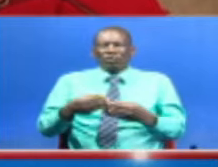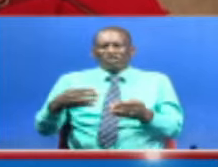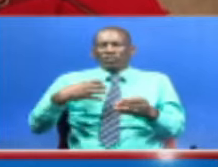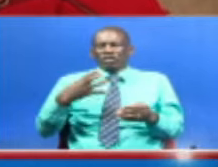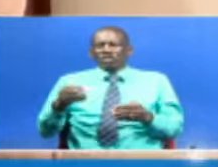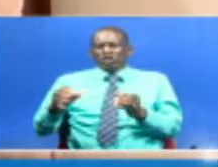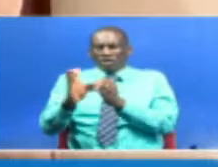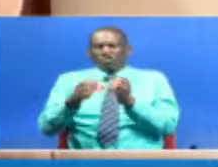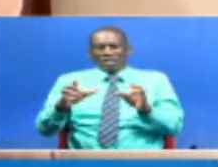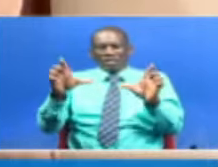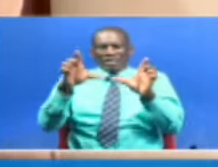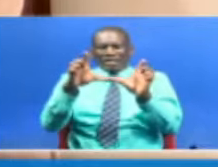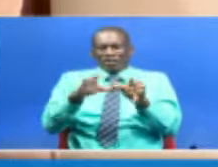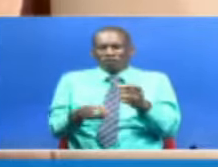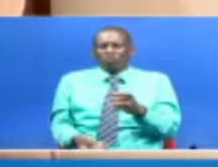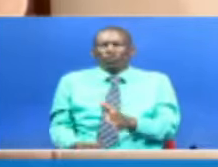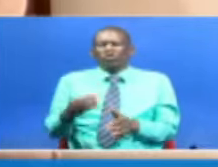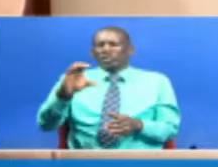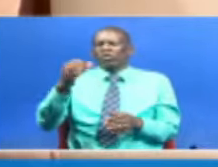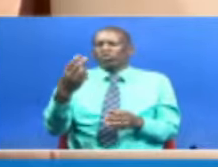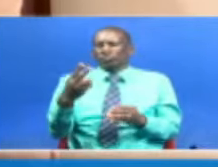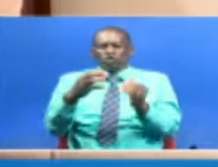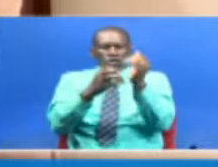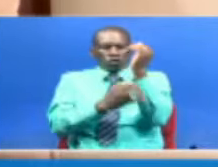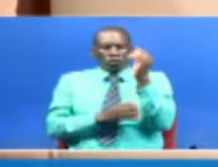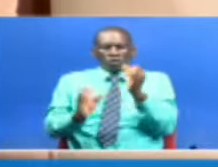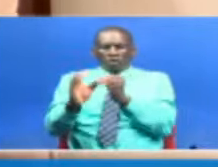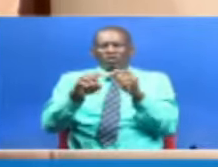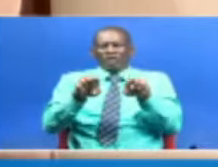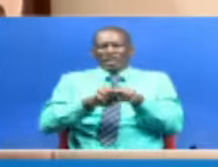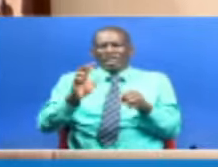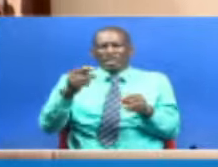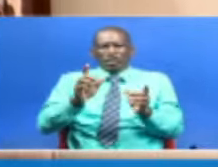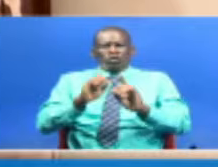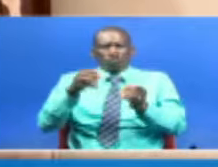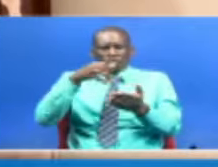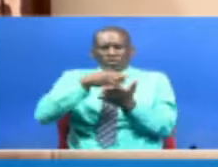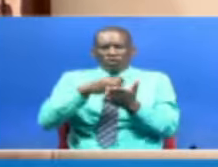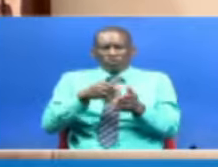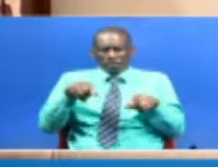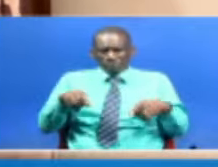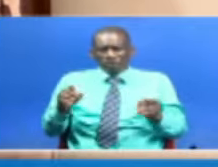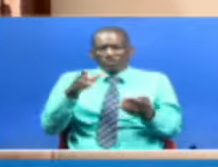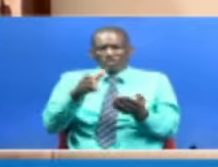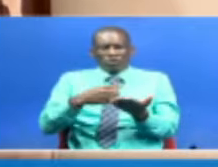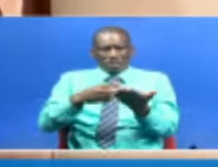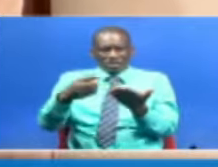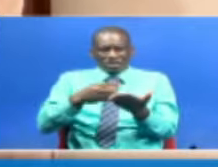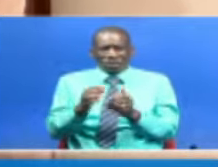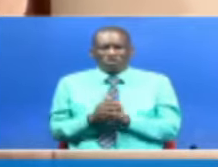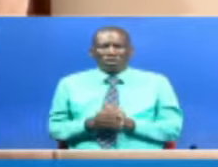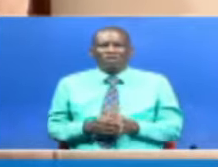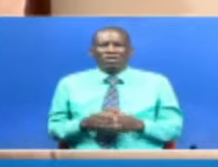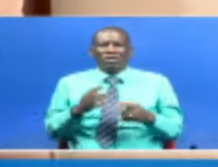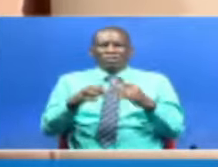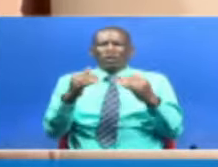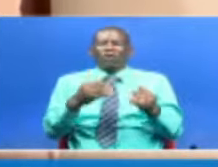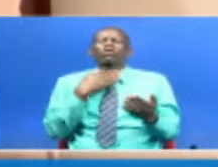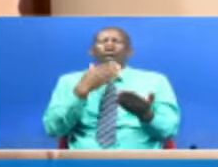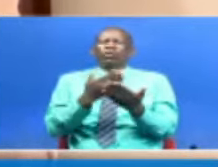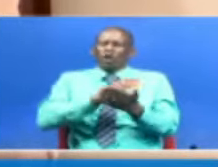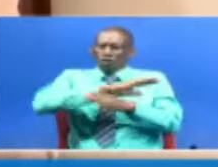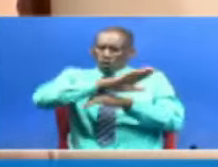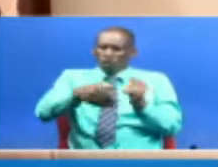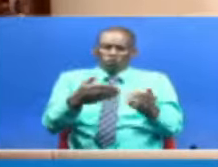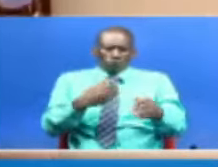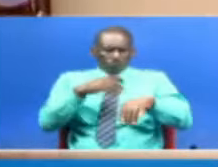to emit, and therefore poor countries such as Kenya should not be involving themselves in such discussions. But I'd like to thank all of you for making